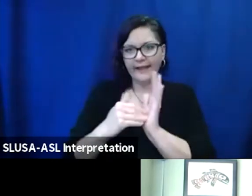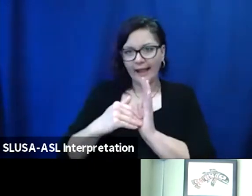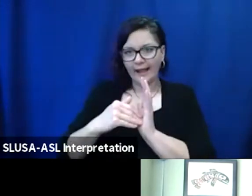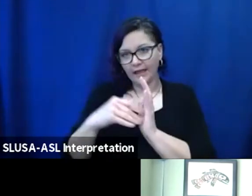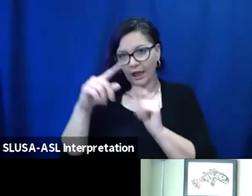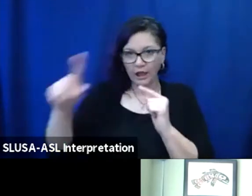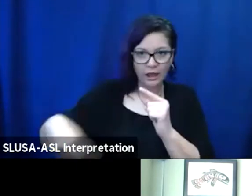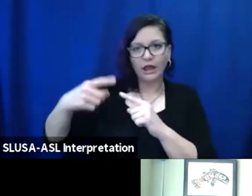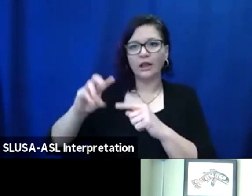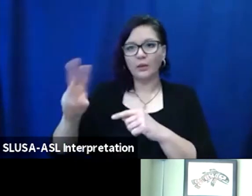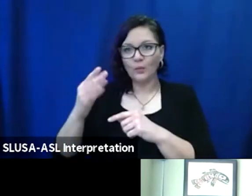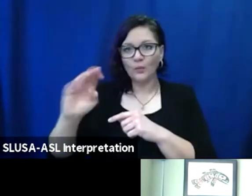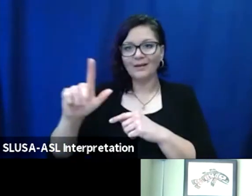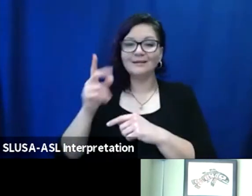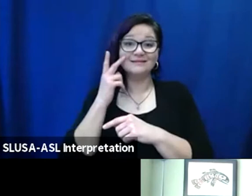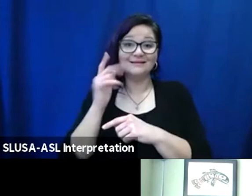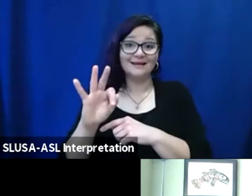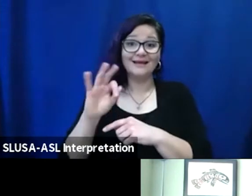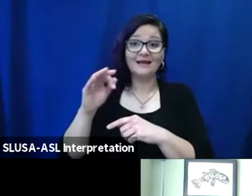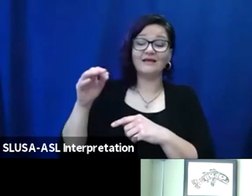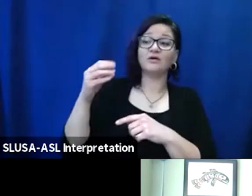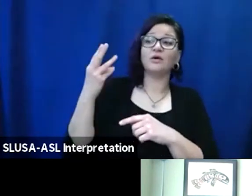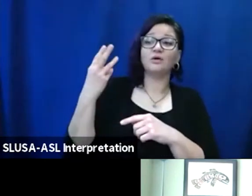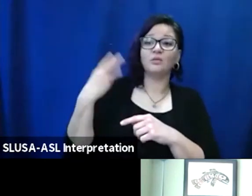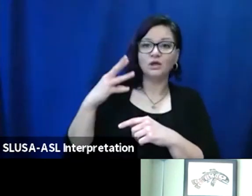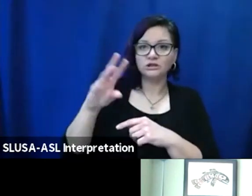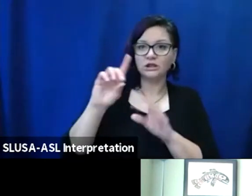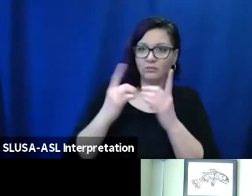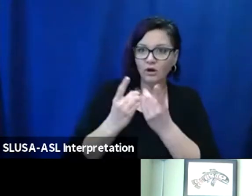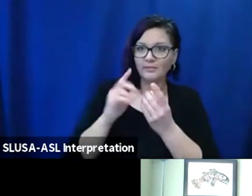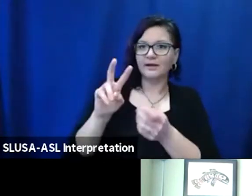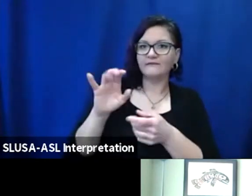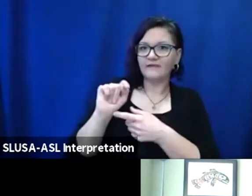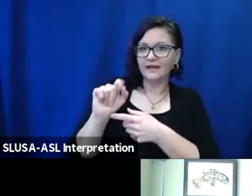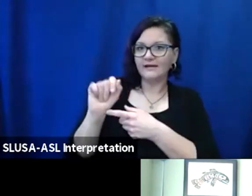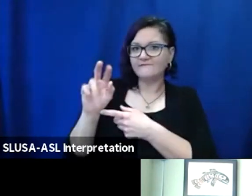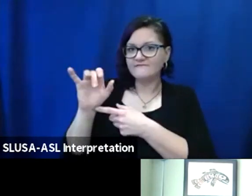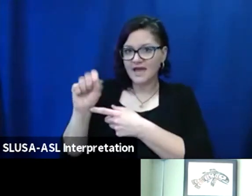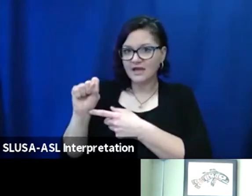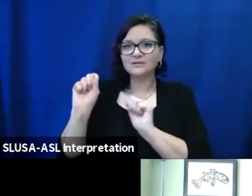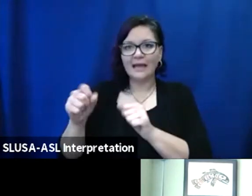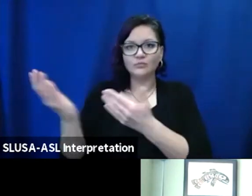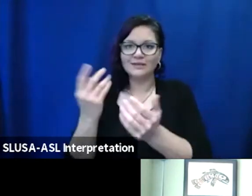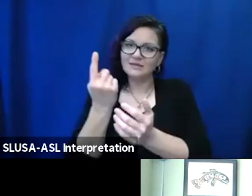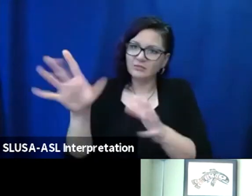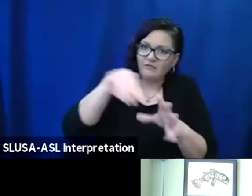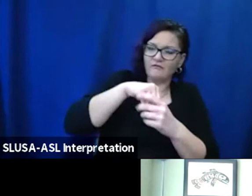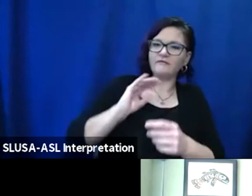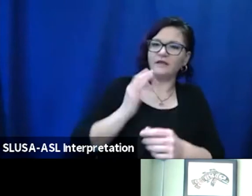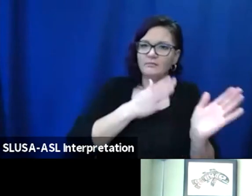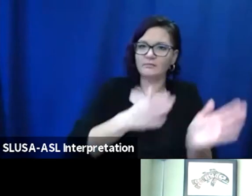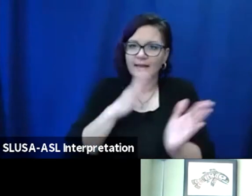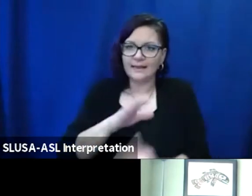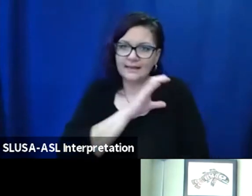if the Washington Department of Veterans Affairs could send somebody to be on our planning committee.